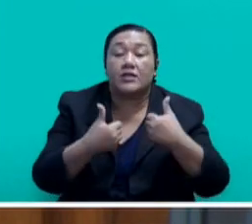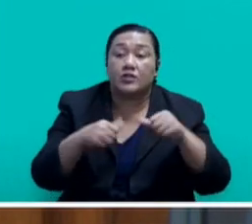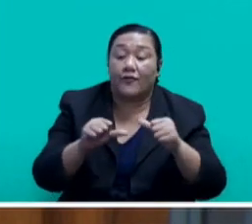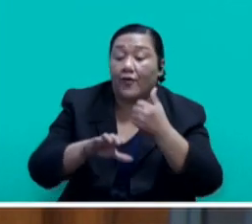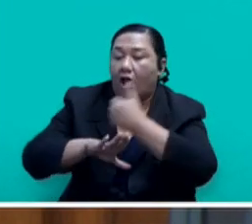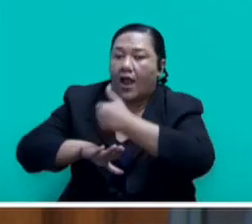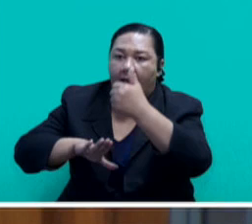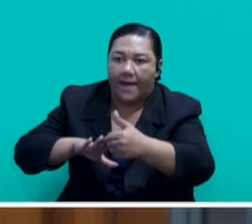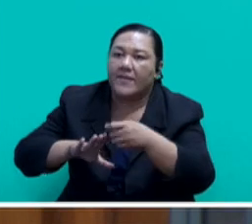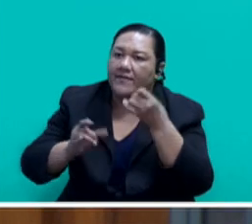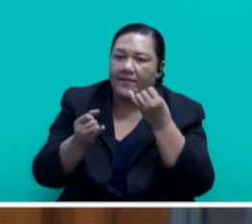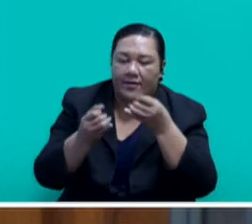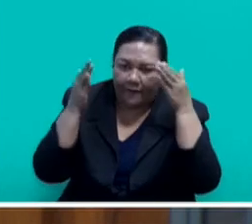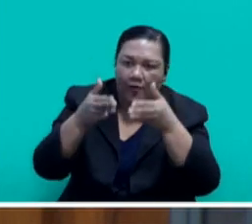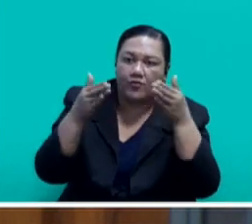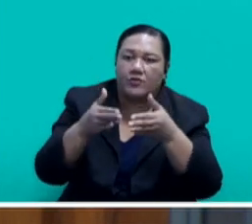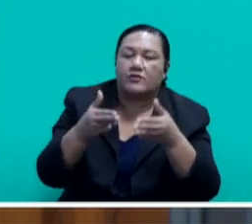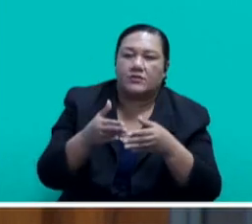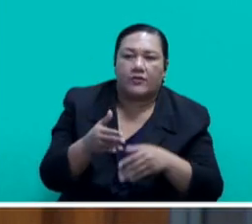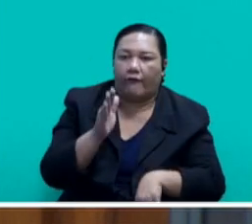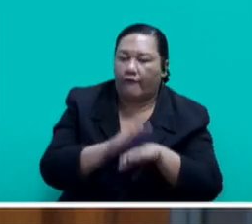governments. An allocation of